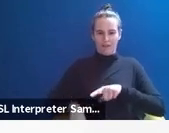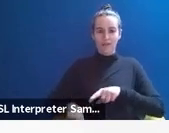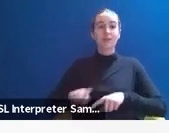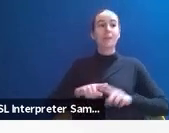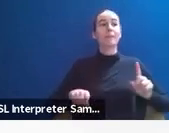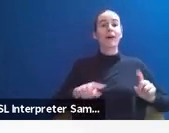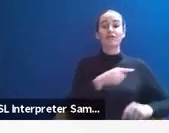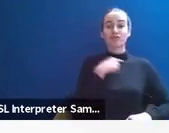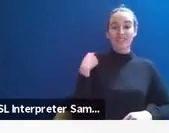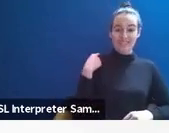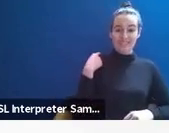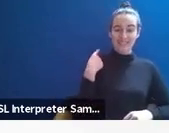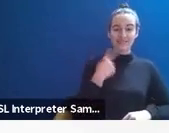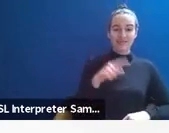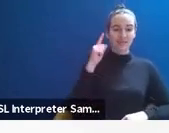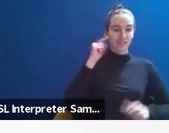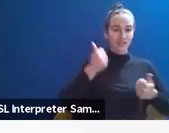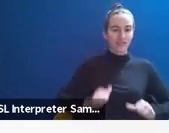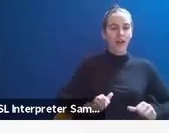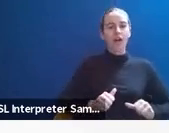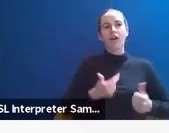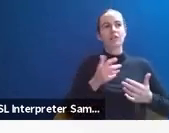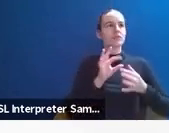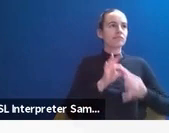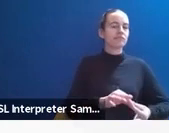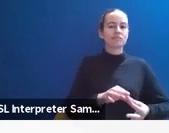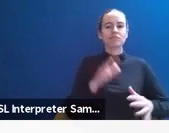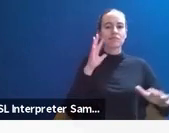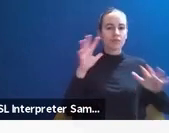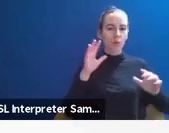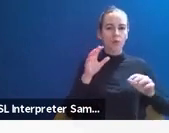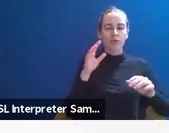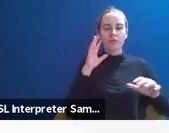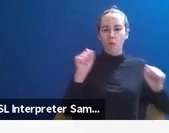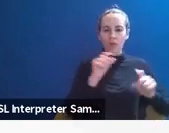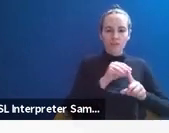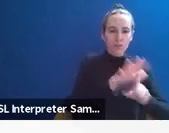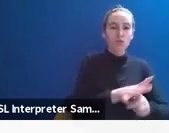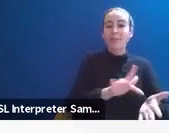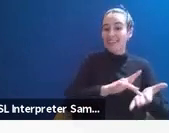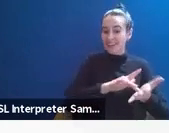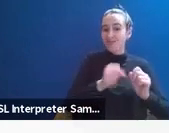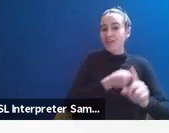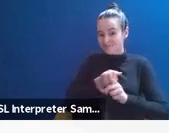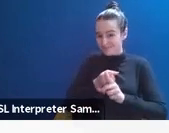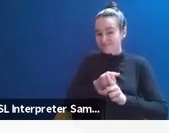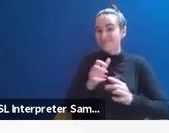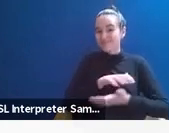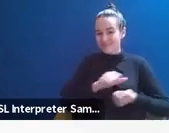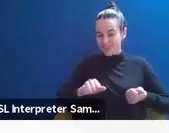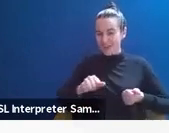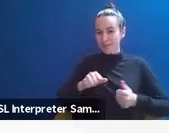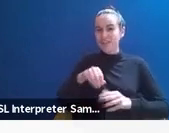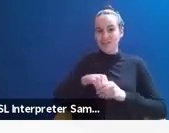risks for hearing loss related to noise exposure and medications that can cause damage to the inner ear that we call ototoxic